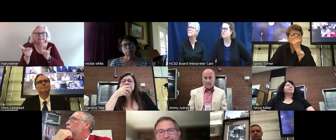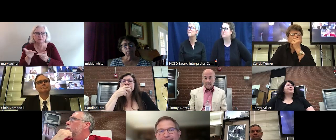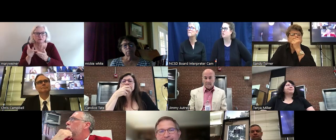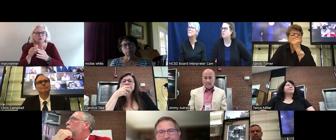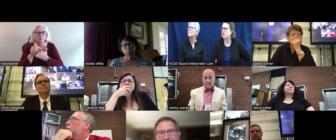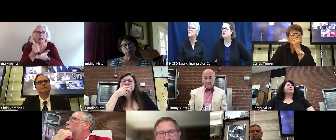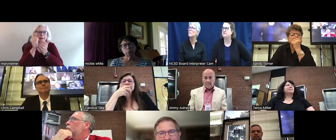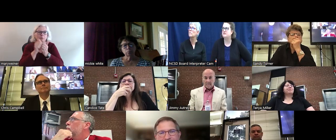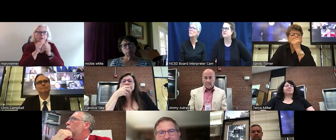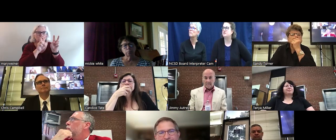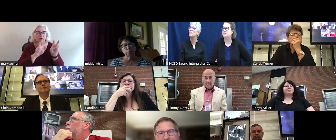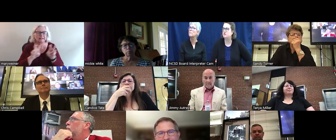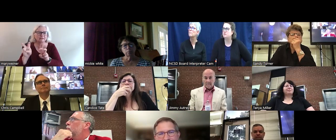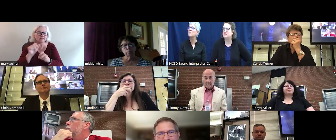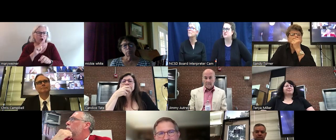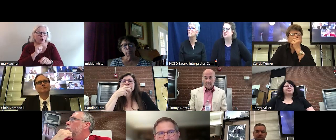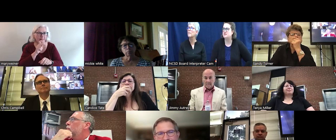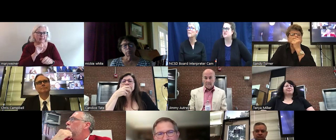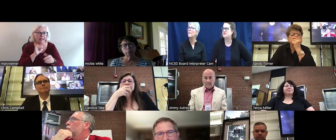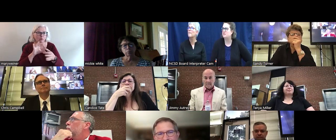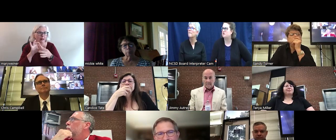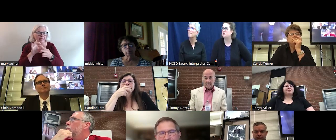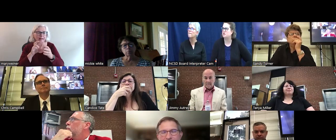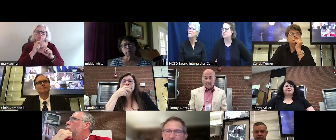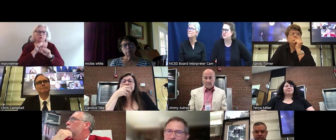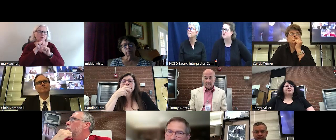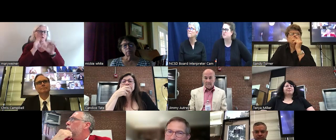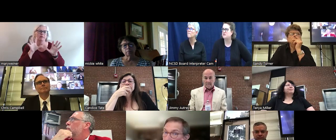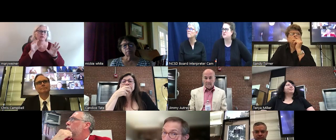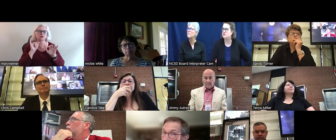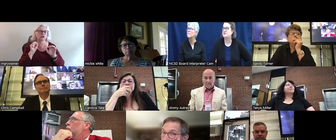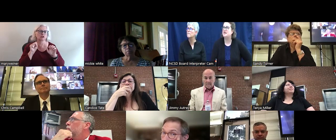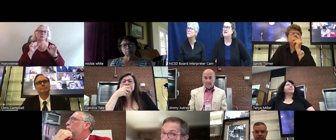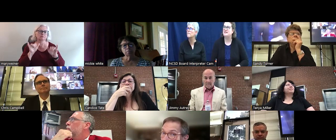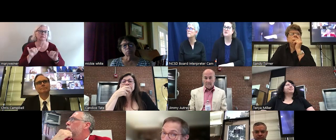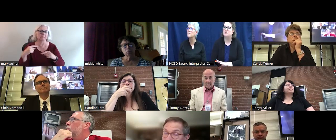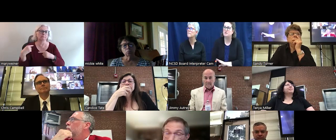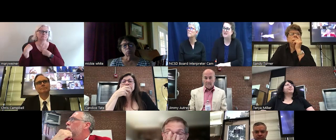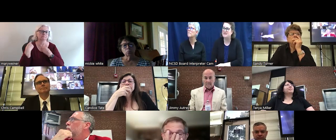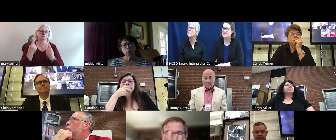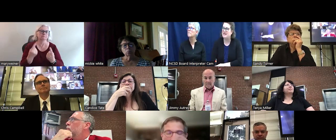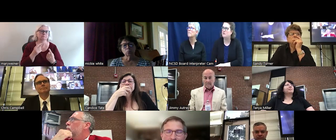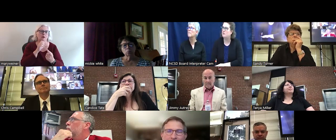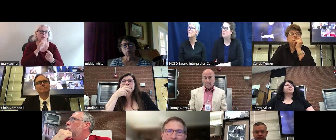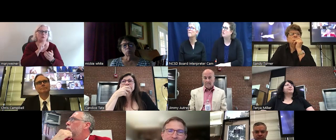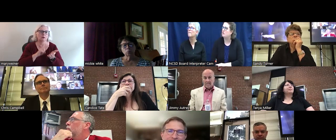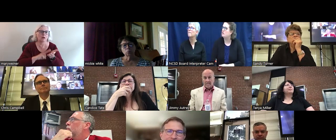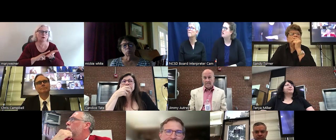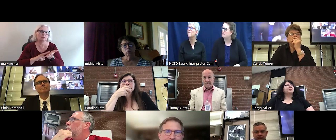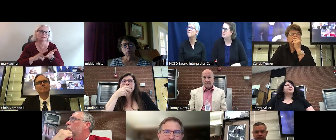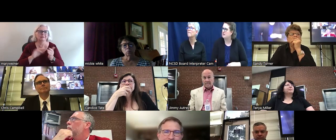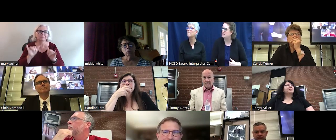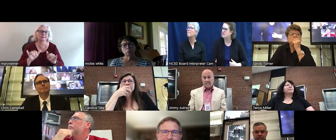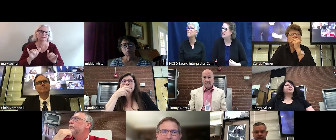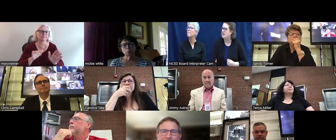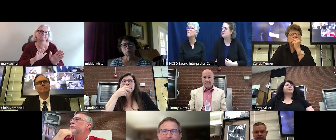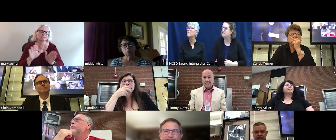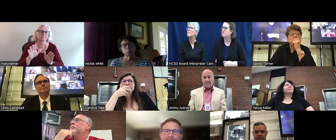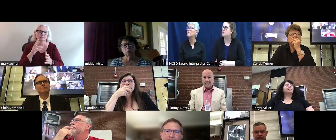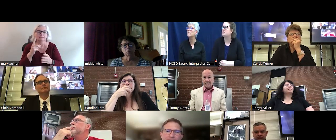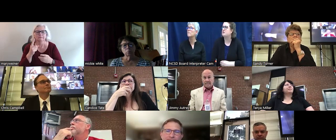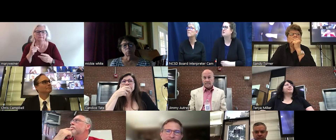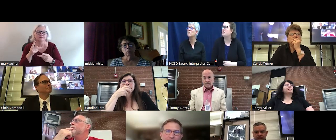there was a proposal of several different positions and some of those were transfer positions. Is this related to that or not related to that